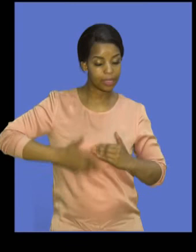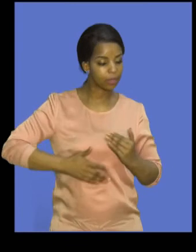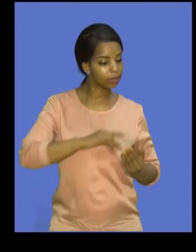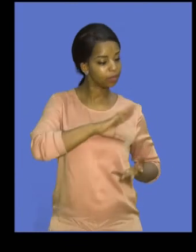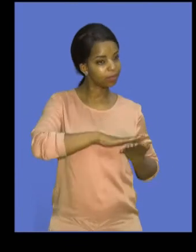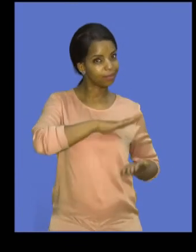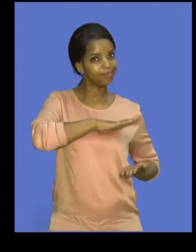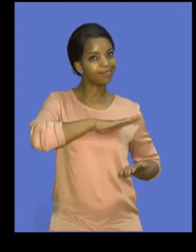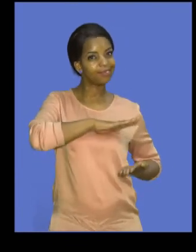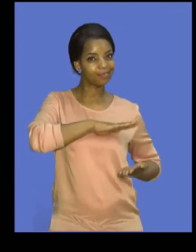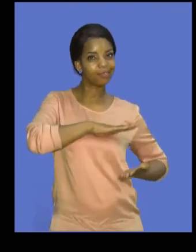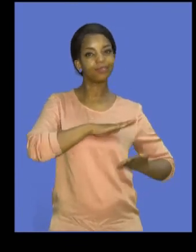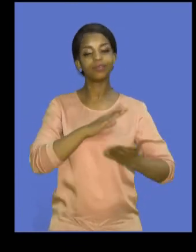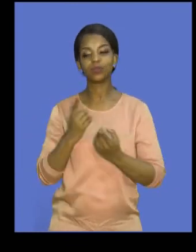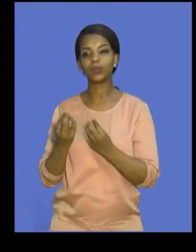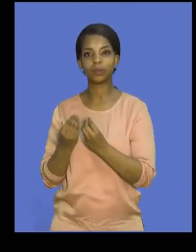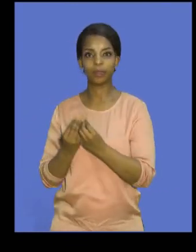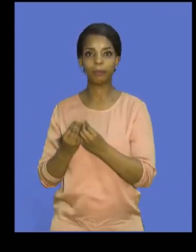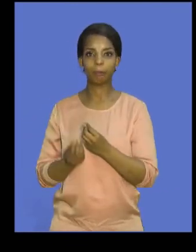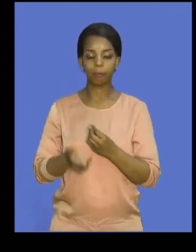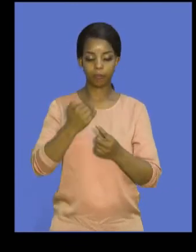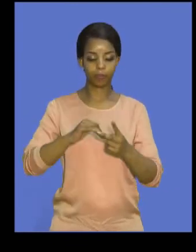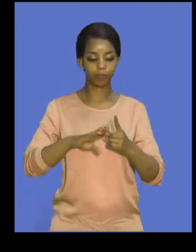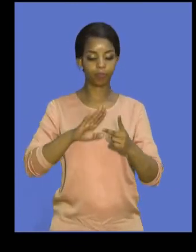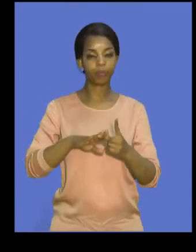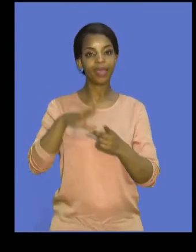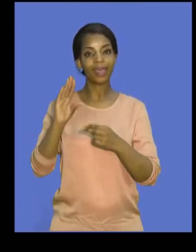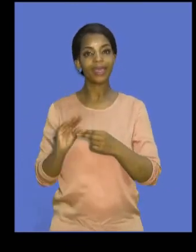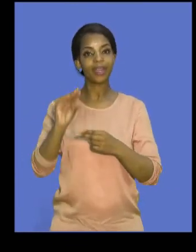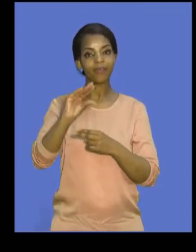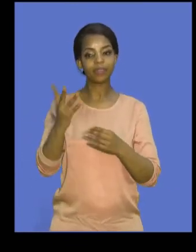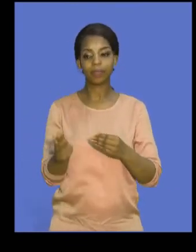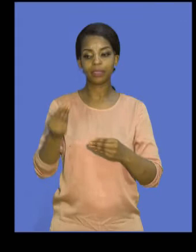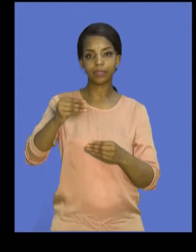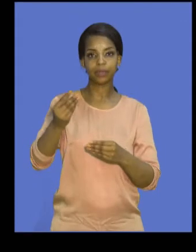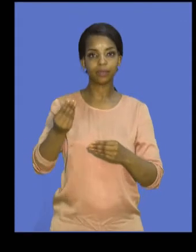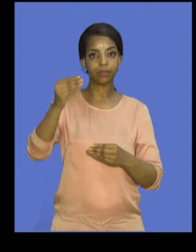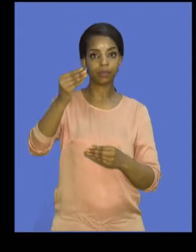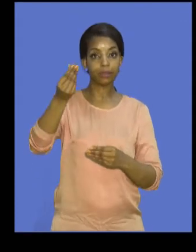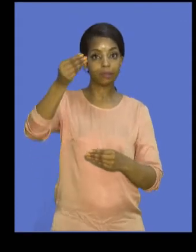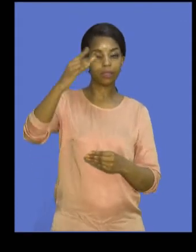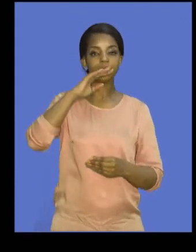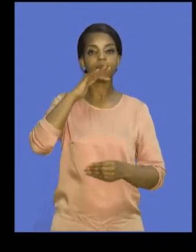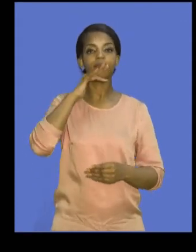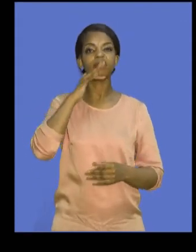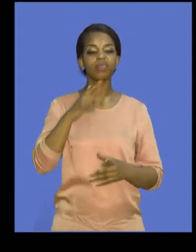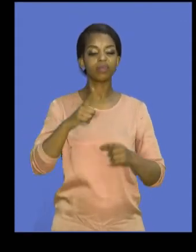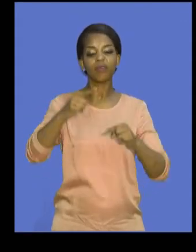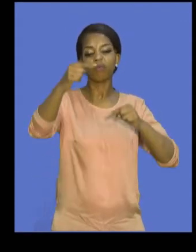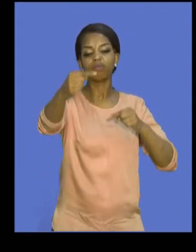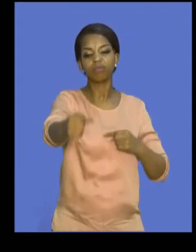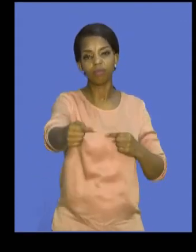something with. And then with an investment, this would then be a long-term thing, meaning if you're trying to save